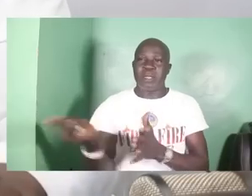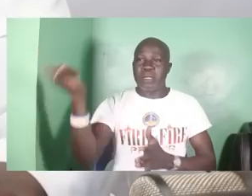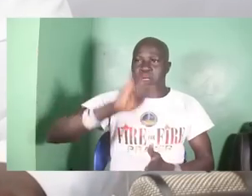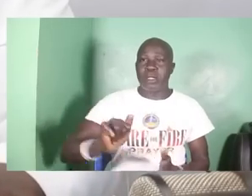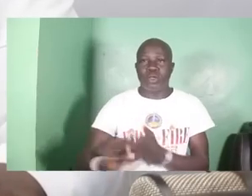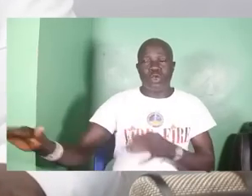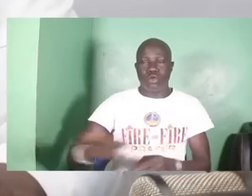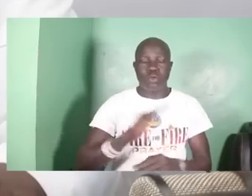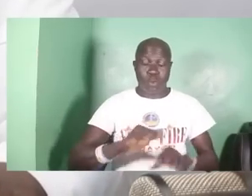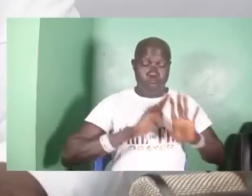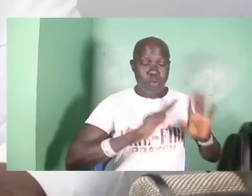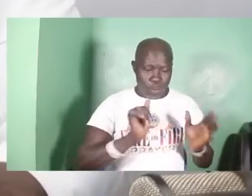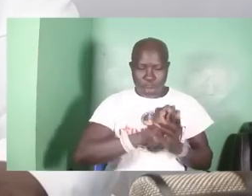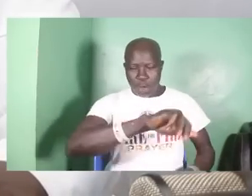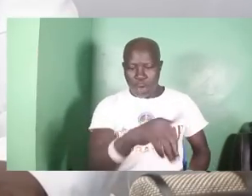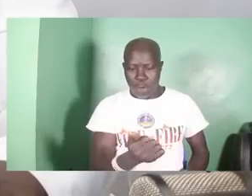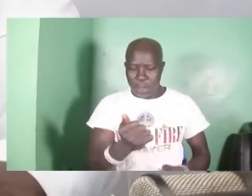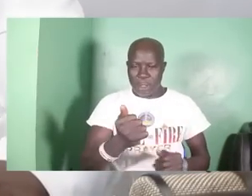They use forces over each other.